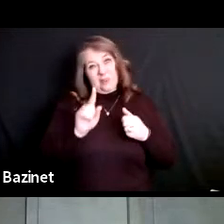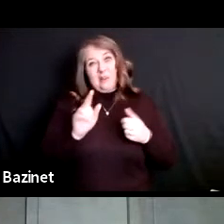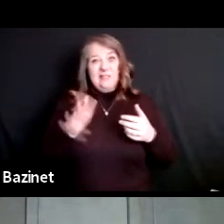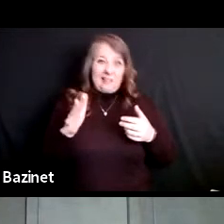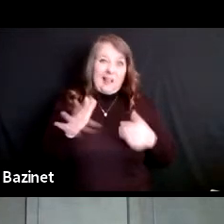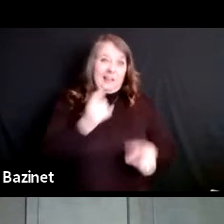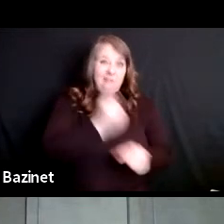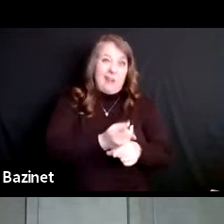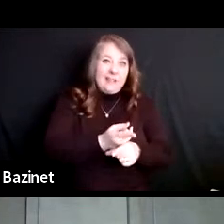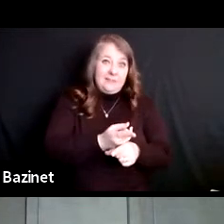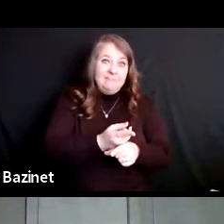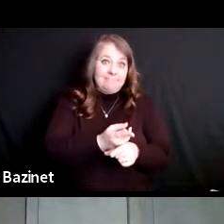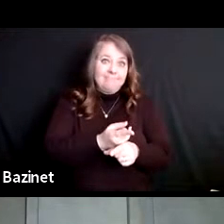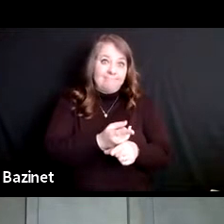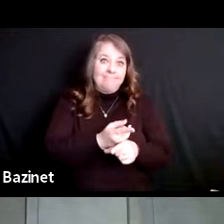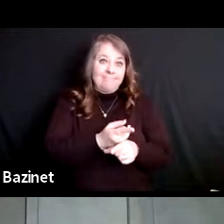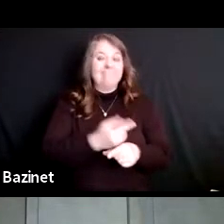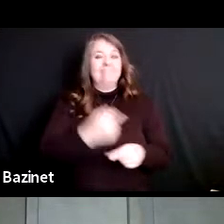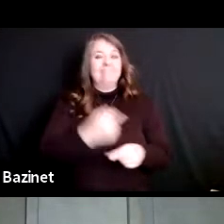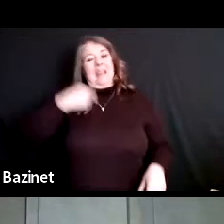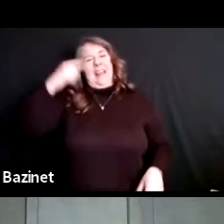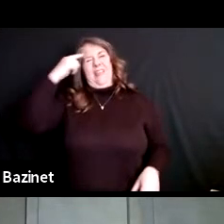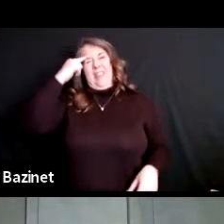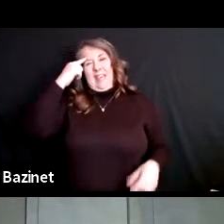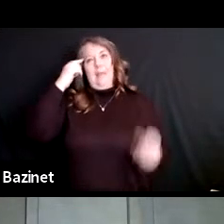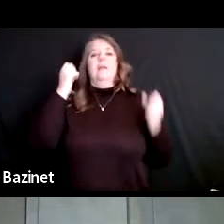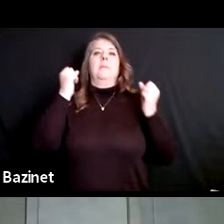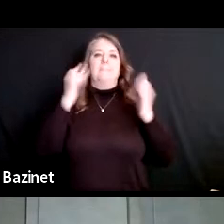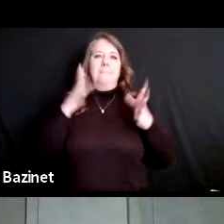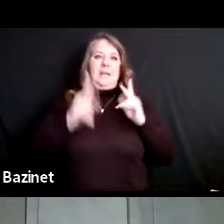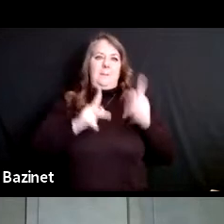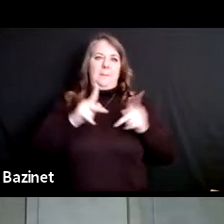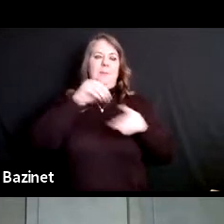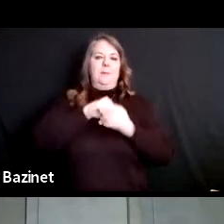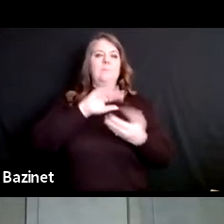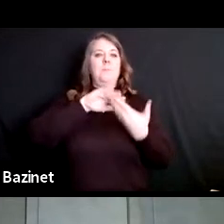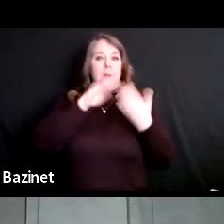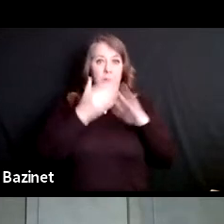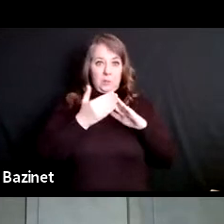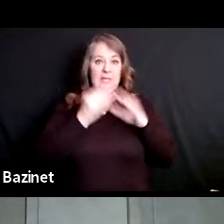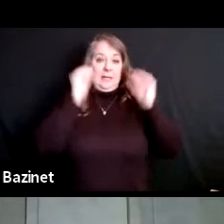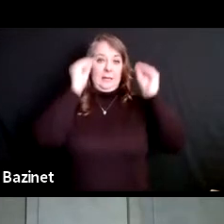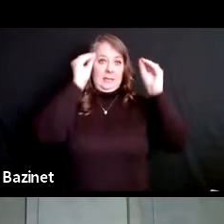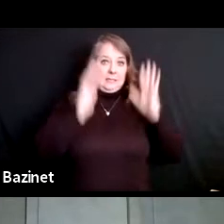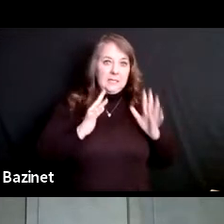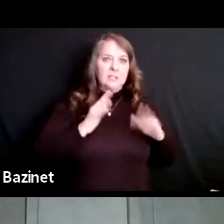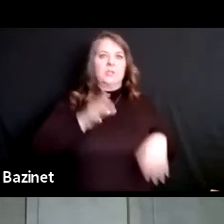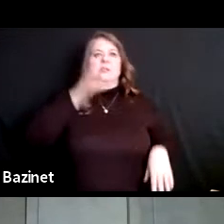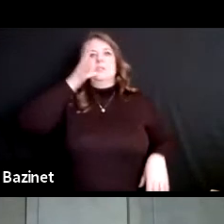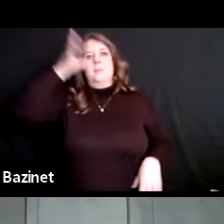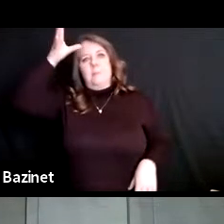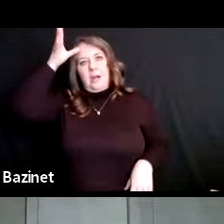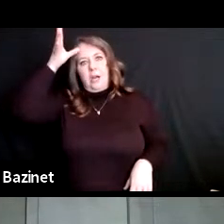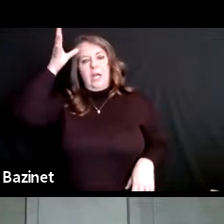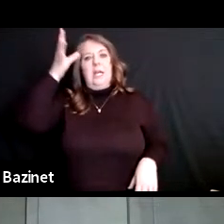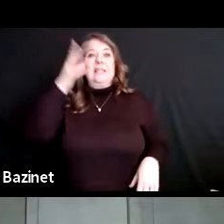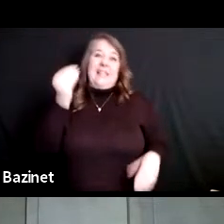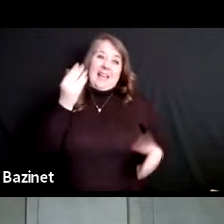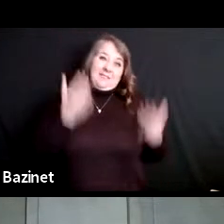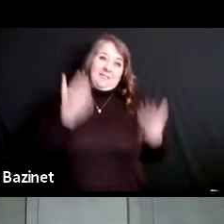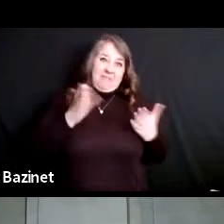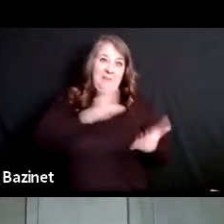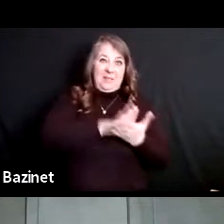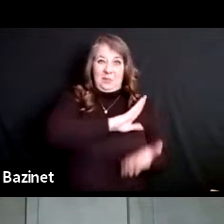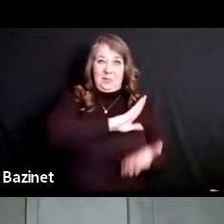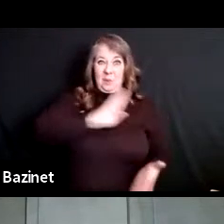But I think there's a lot of people in the community, teachers and parents and probably school board members